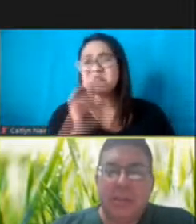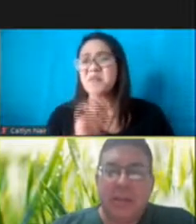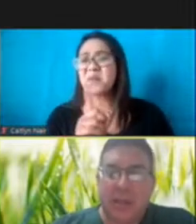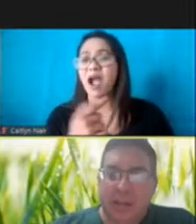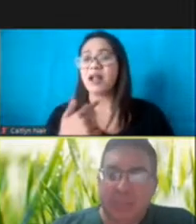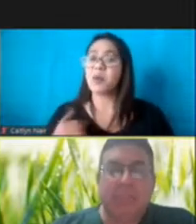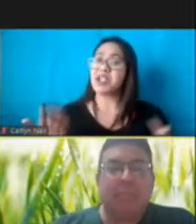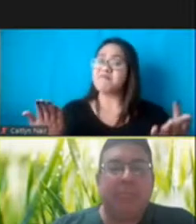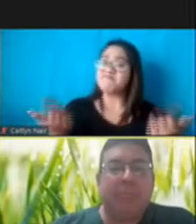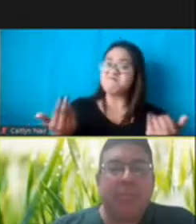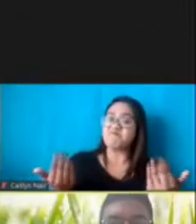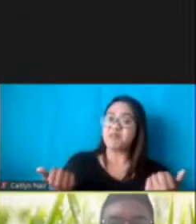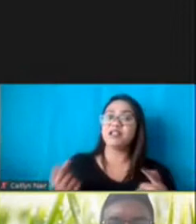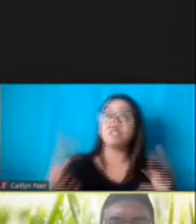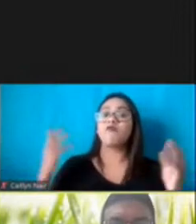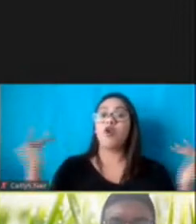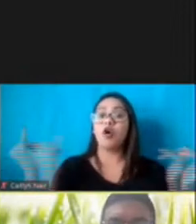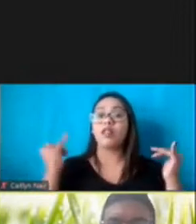season.